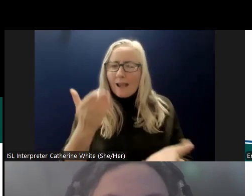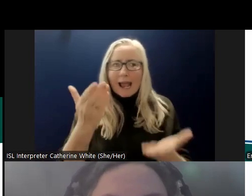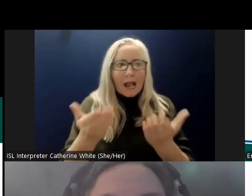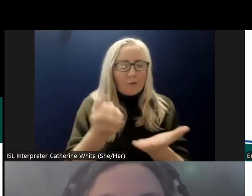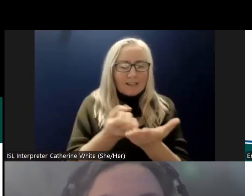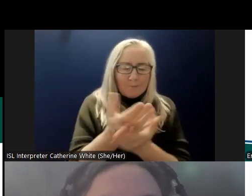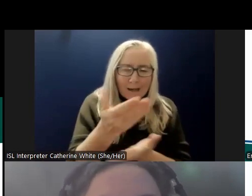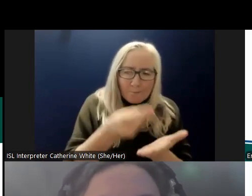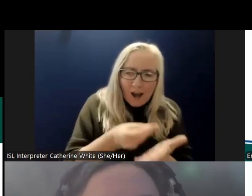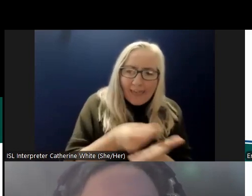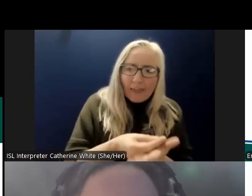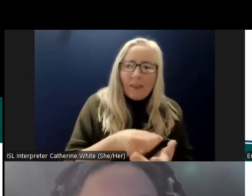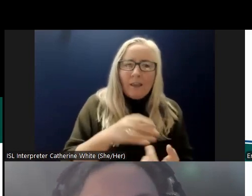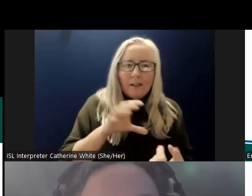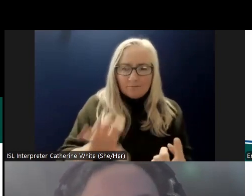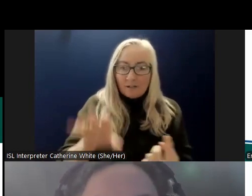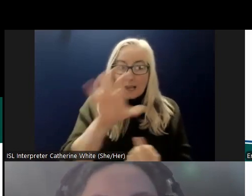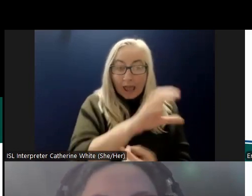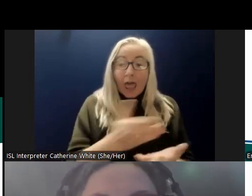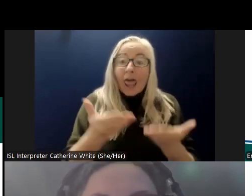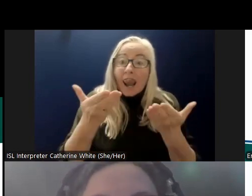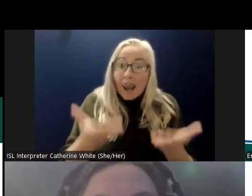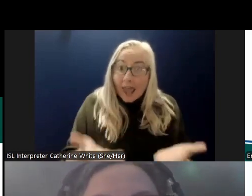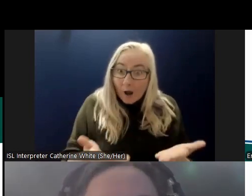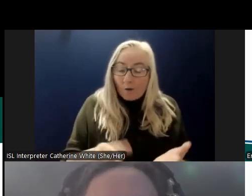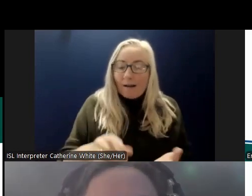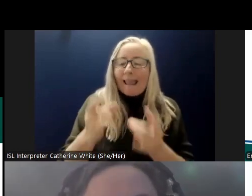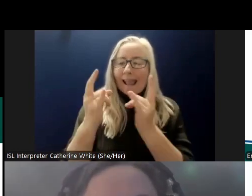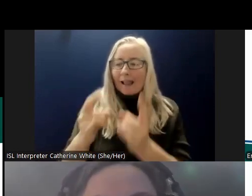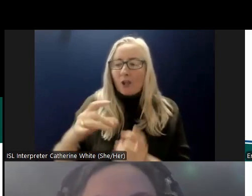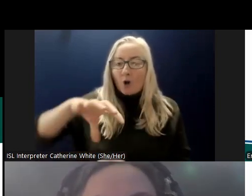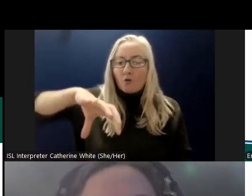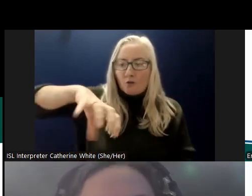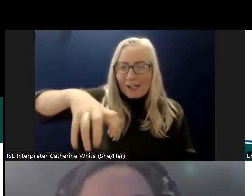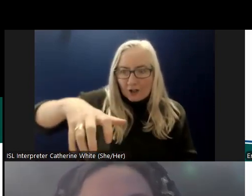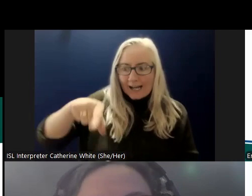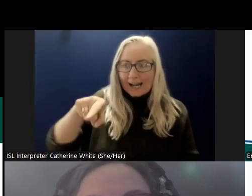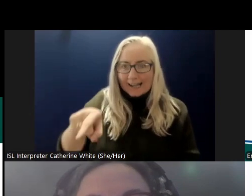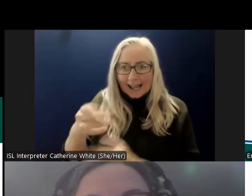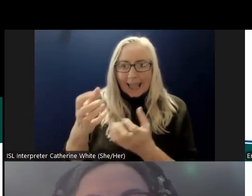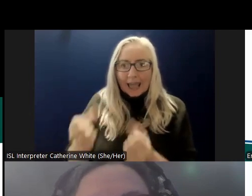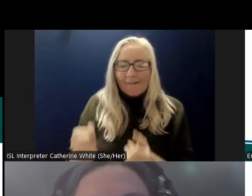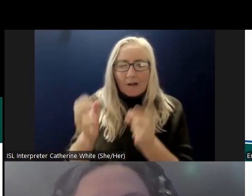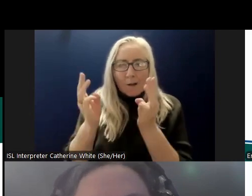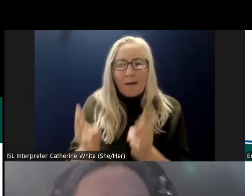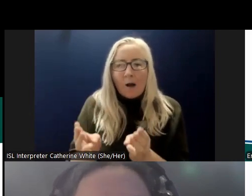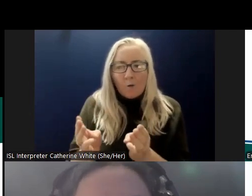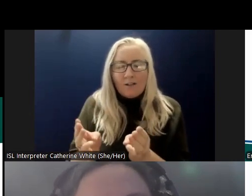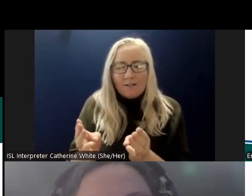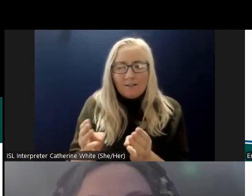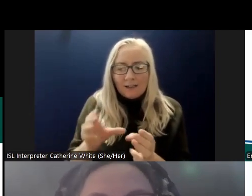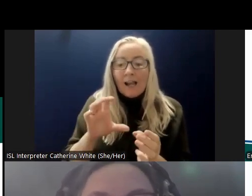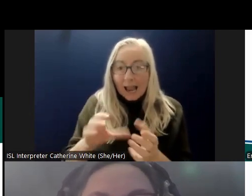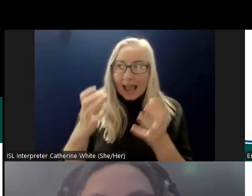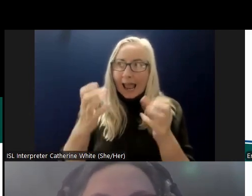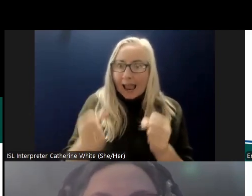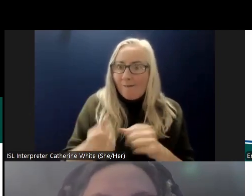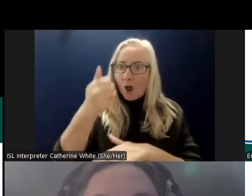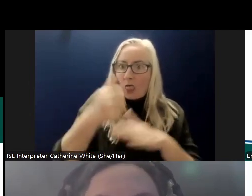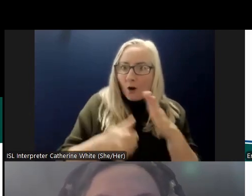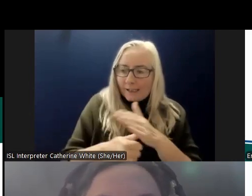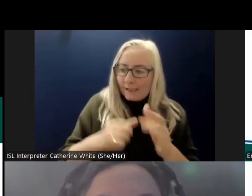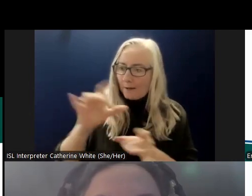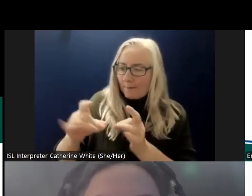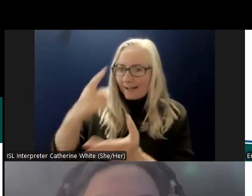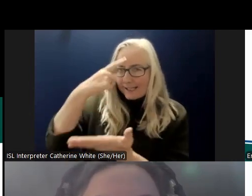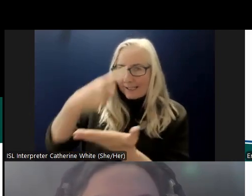money, etc., now it's the health regions that have that power, and the REOs have the authority to make